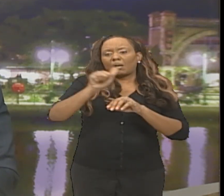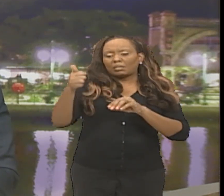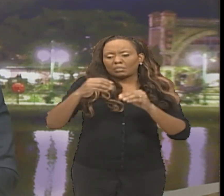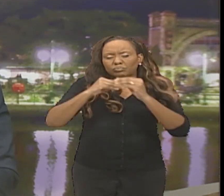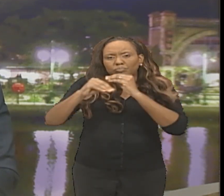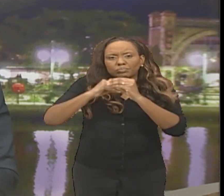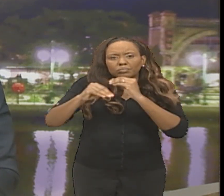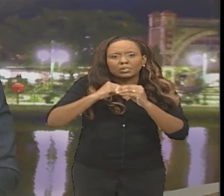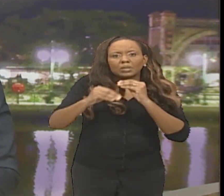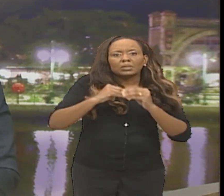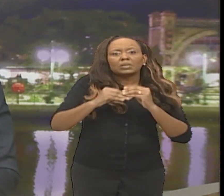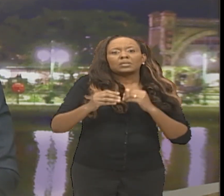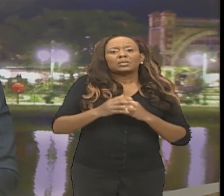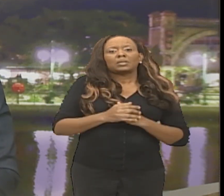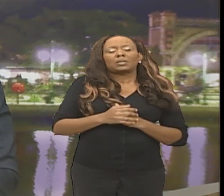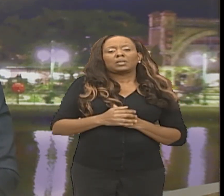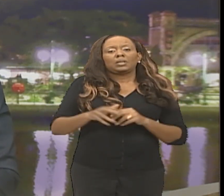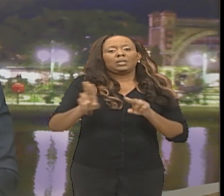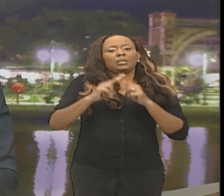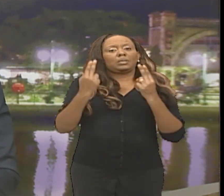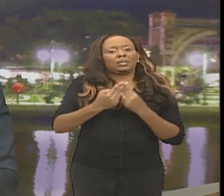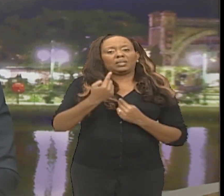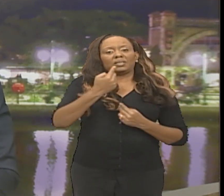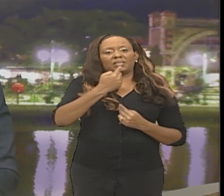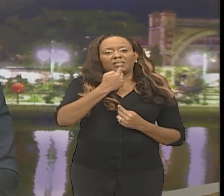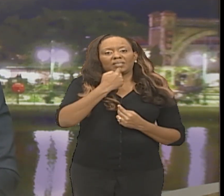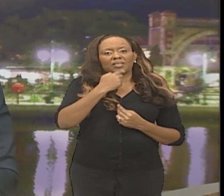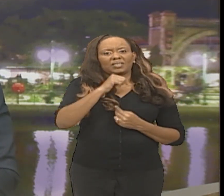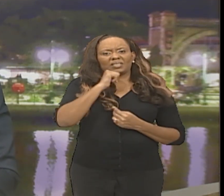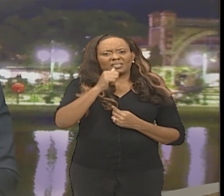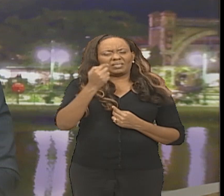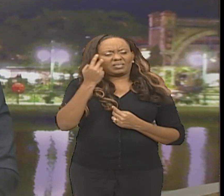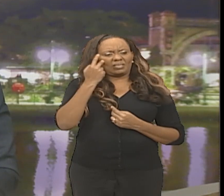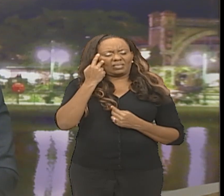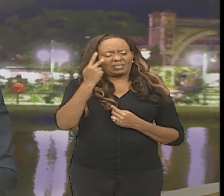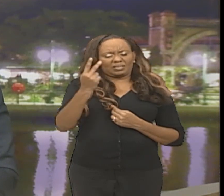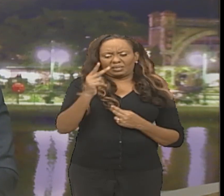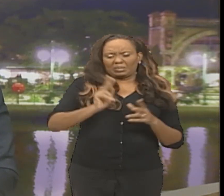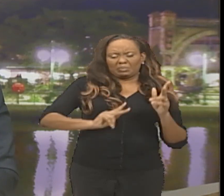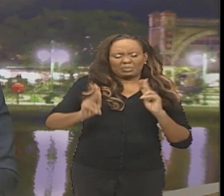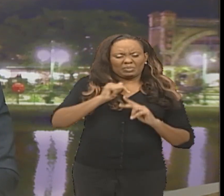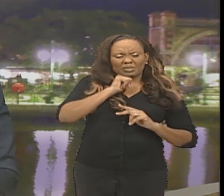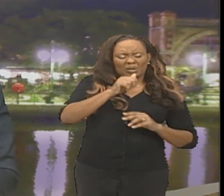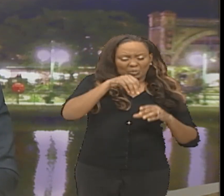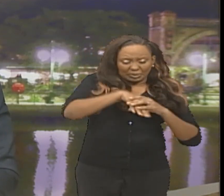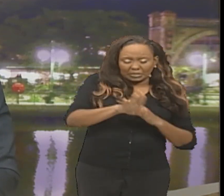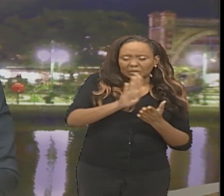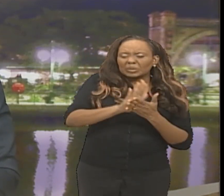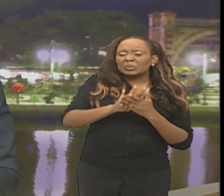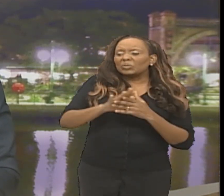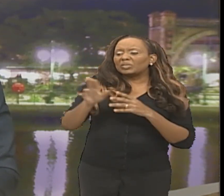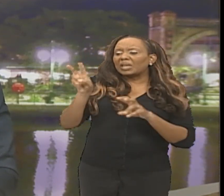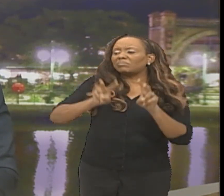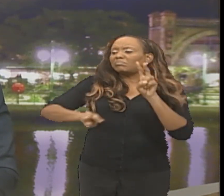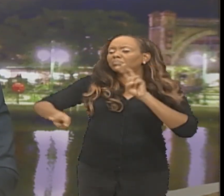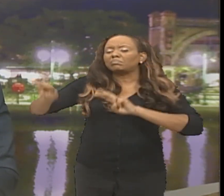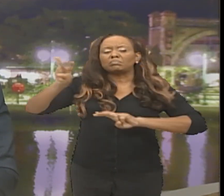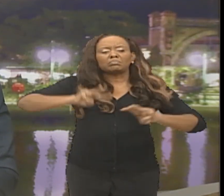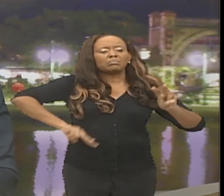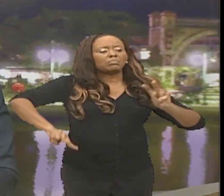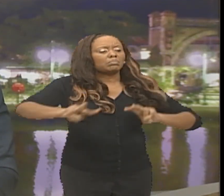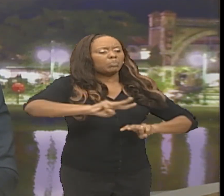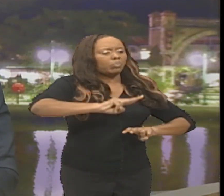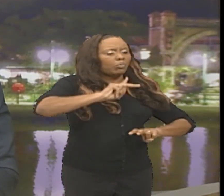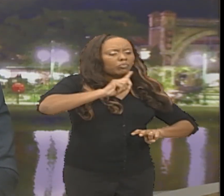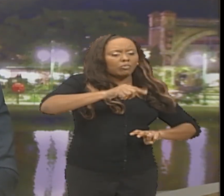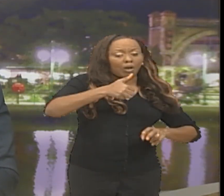C2SAB, Sean Spencer, says they aren't seeing the evidence of any meaningful or systematic inspection of the plants. Mr. Spencer is the